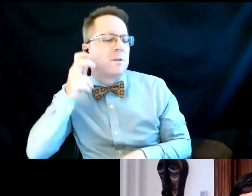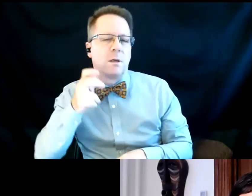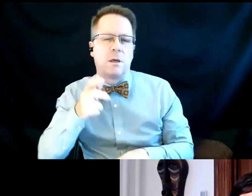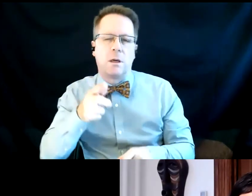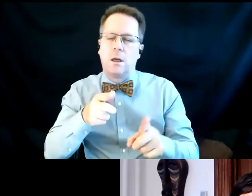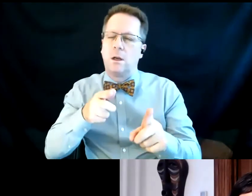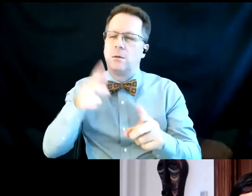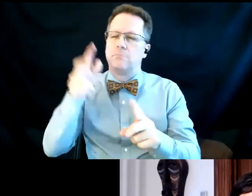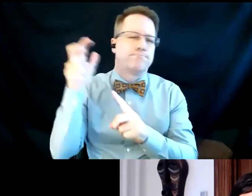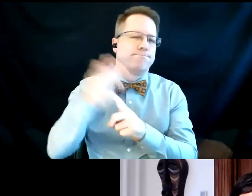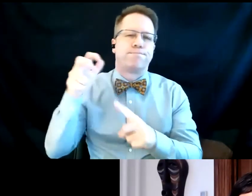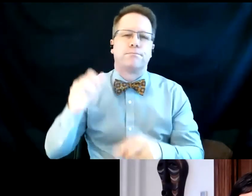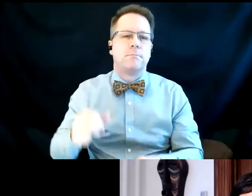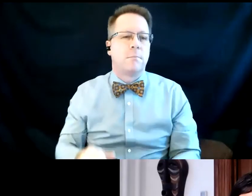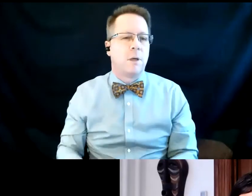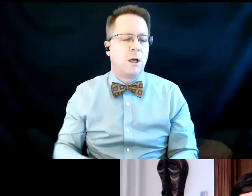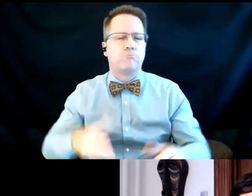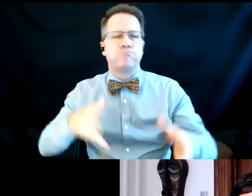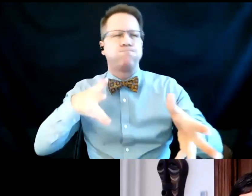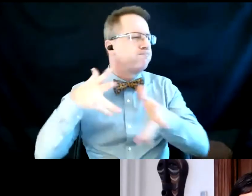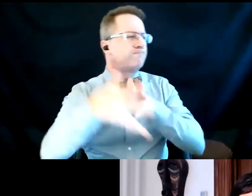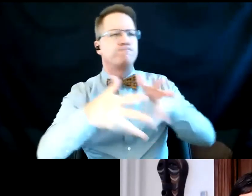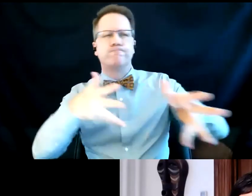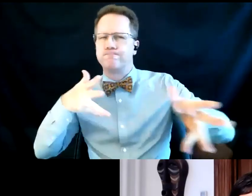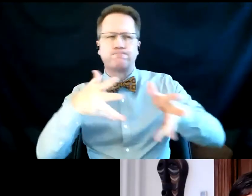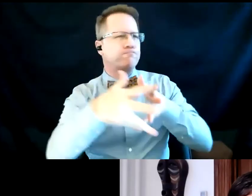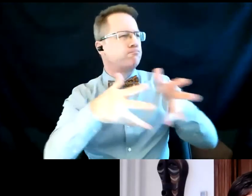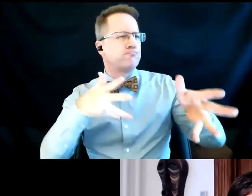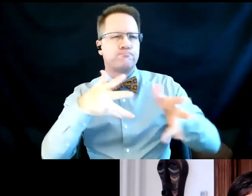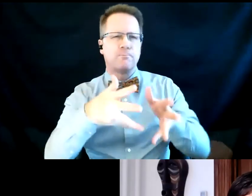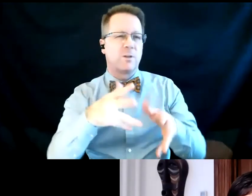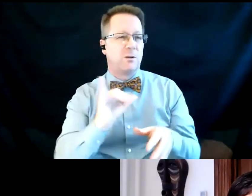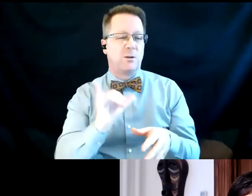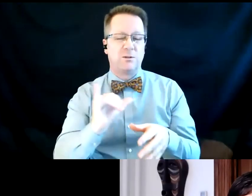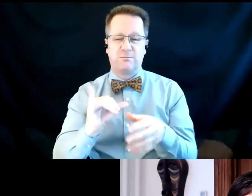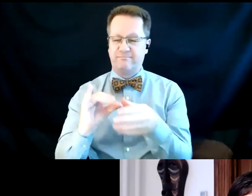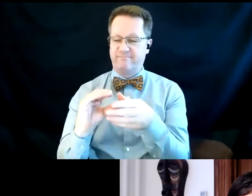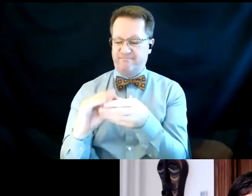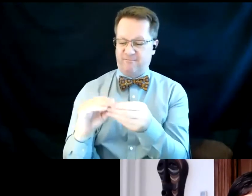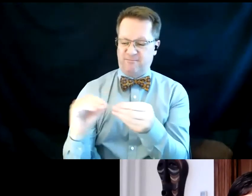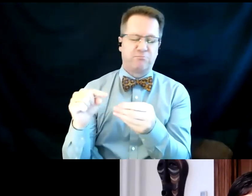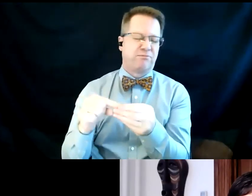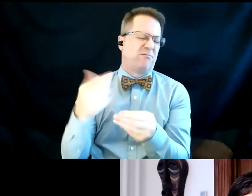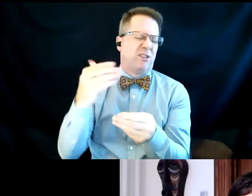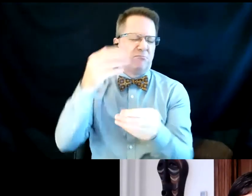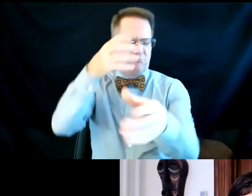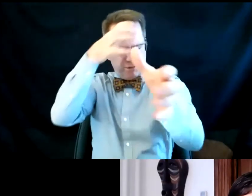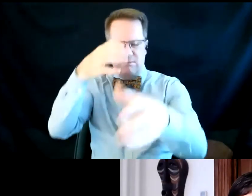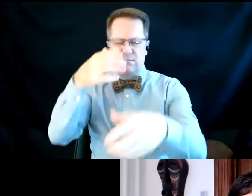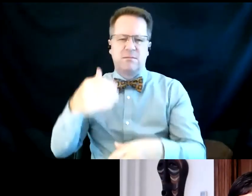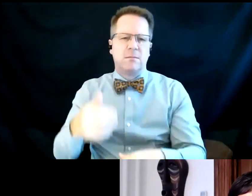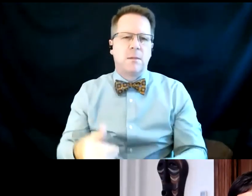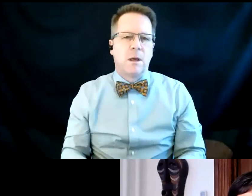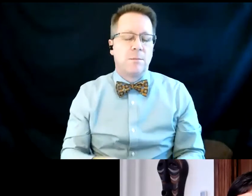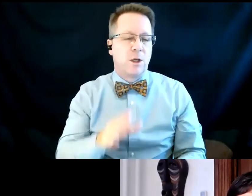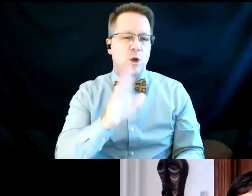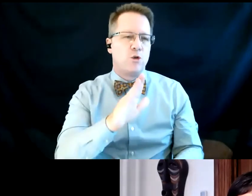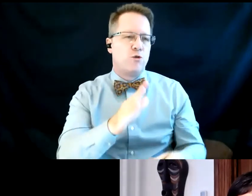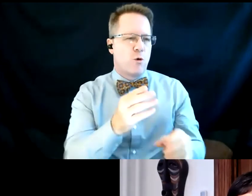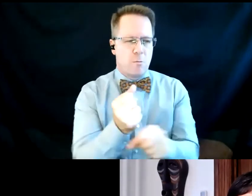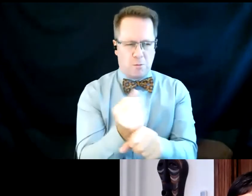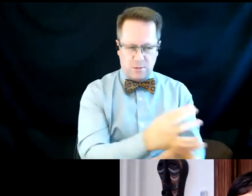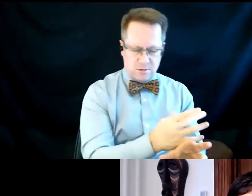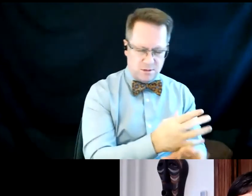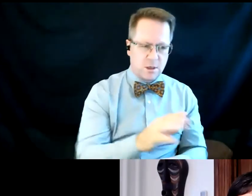responsive to their questions and of course had a mastery of the subject matter, but I thought that your peroration, your closing really brought